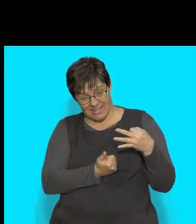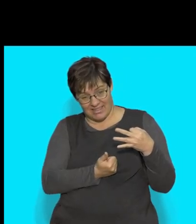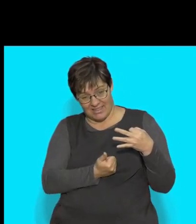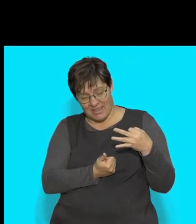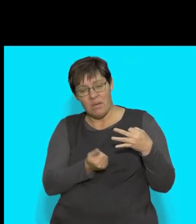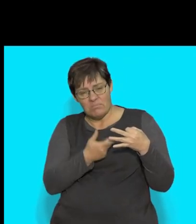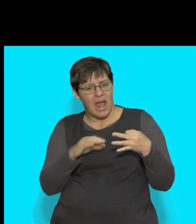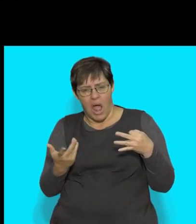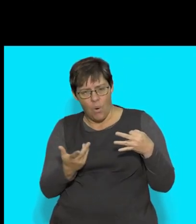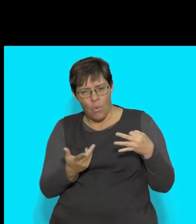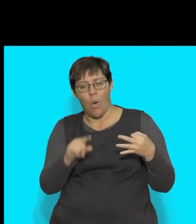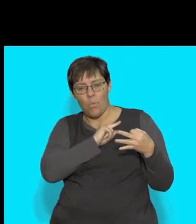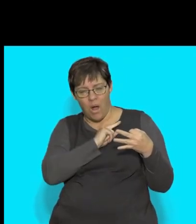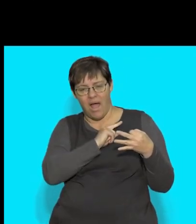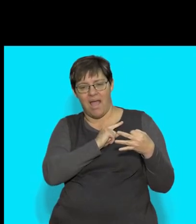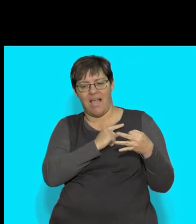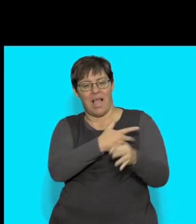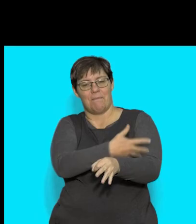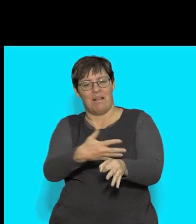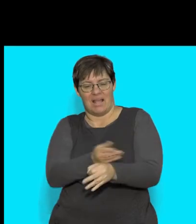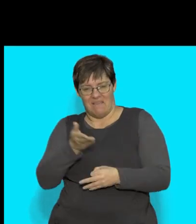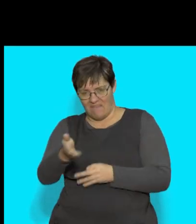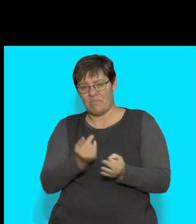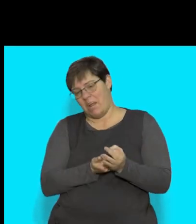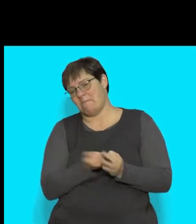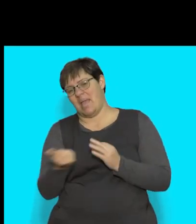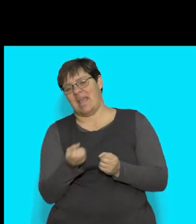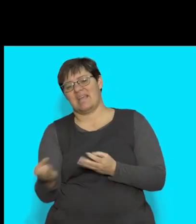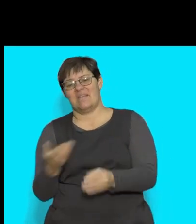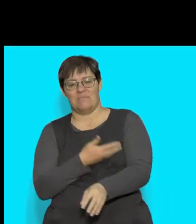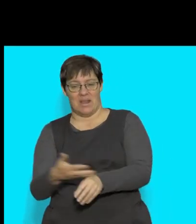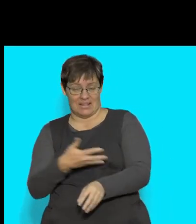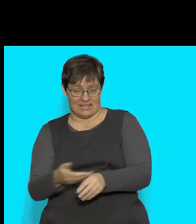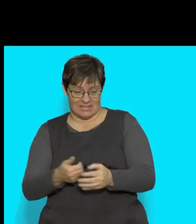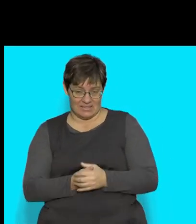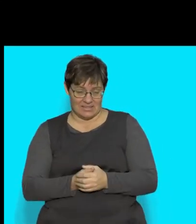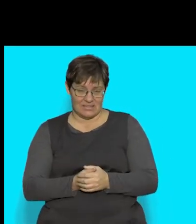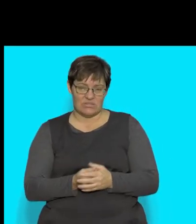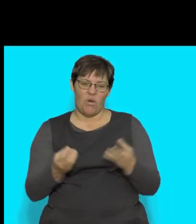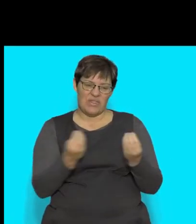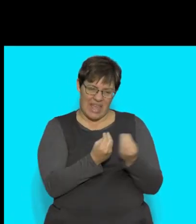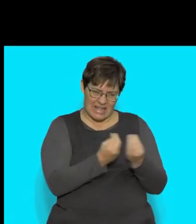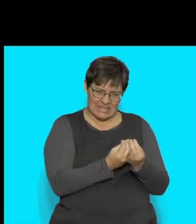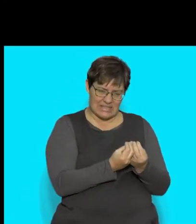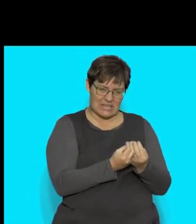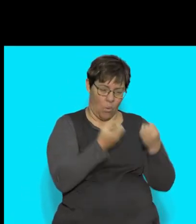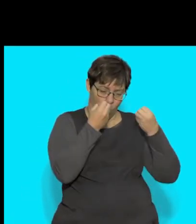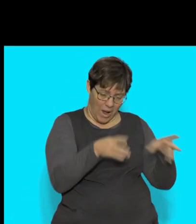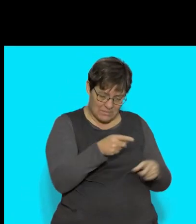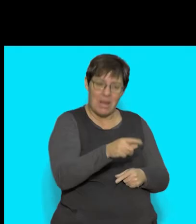again, we reabsorbed substances. What does that mean? We took the things that we